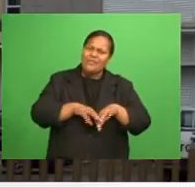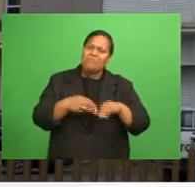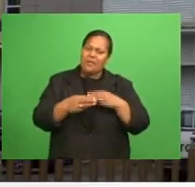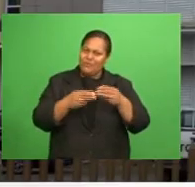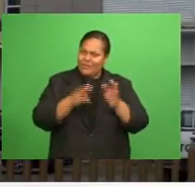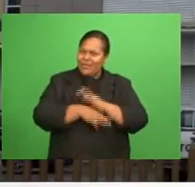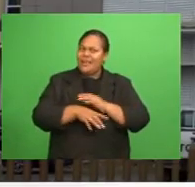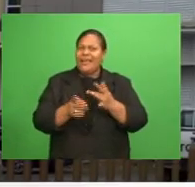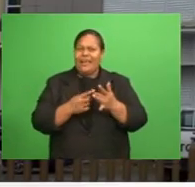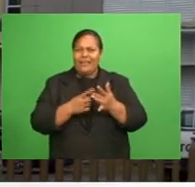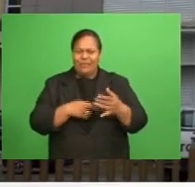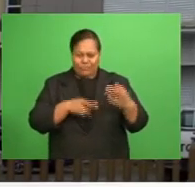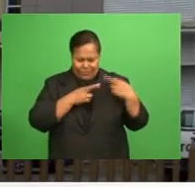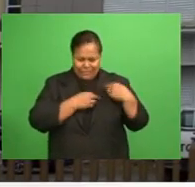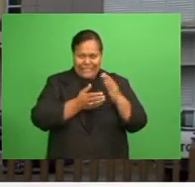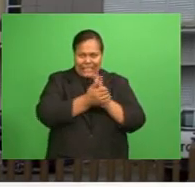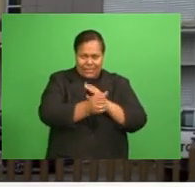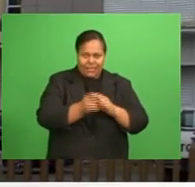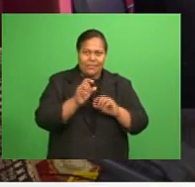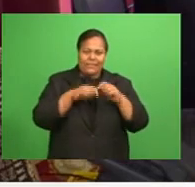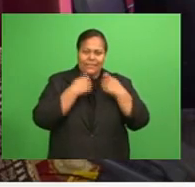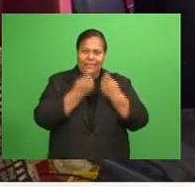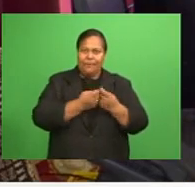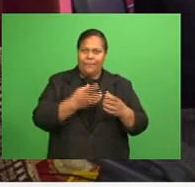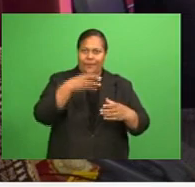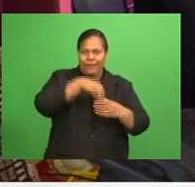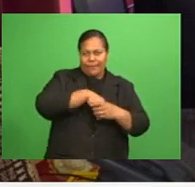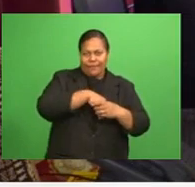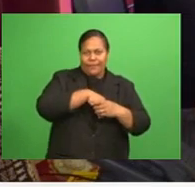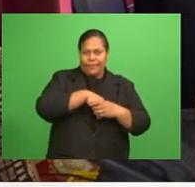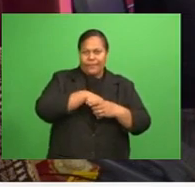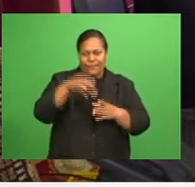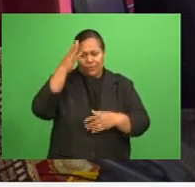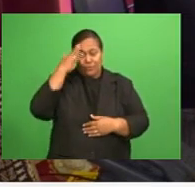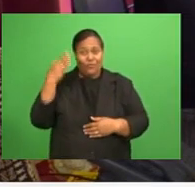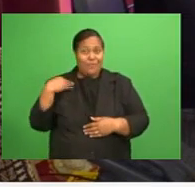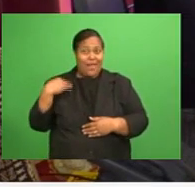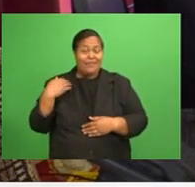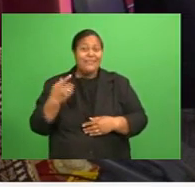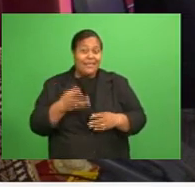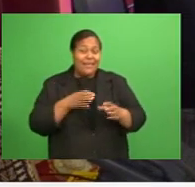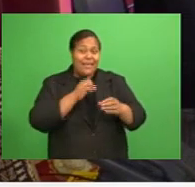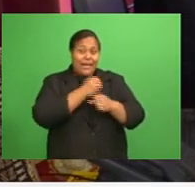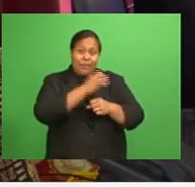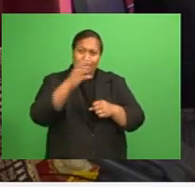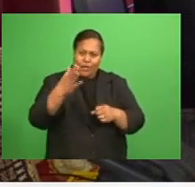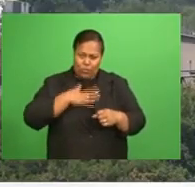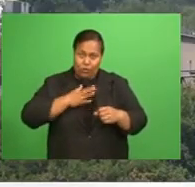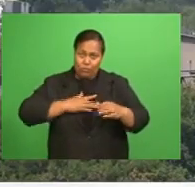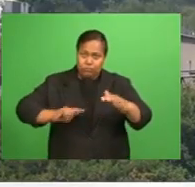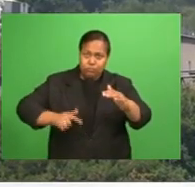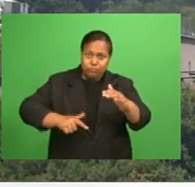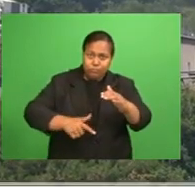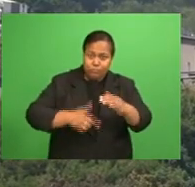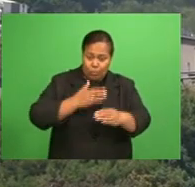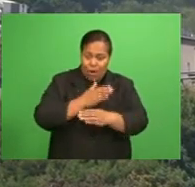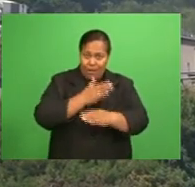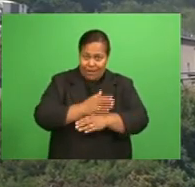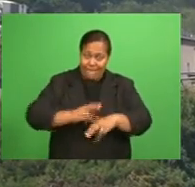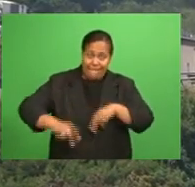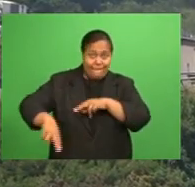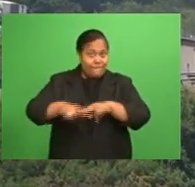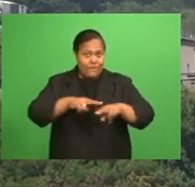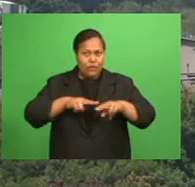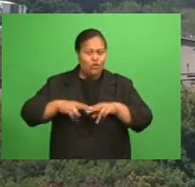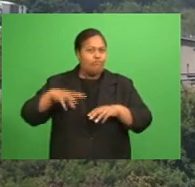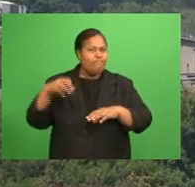The Mineral Resources Department is reminding the companies proposing to conduct any mining work in Fiji to fulfill the criteria set